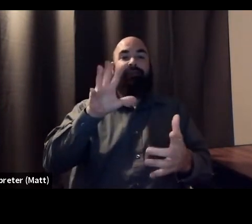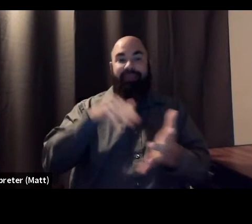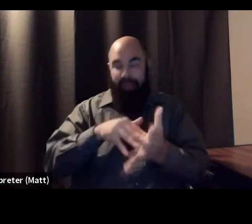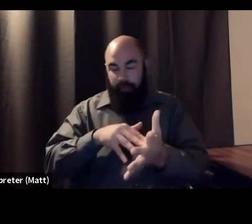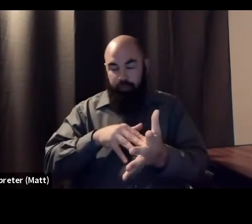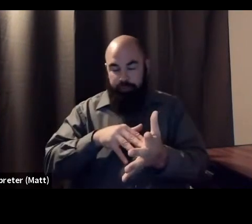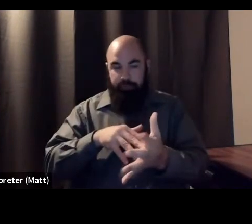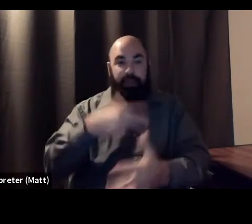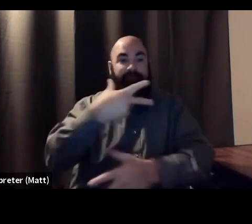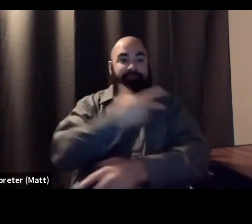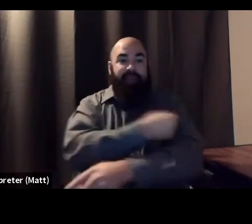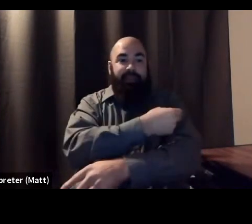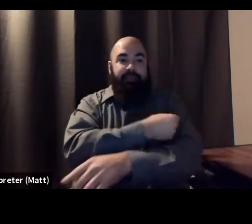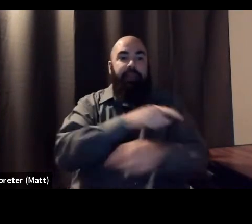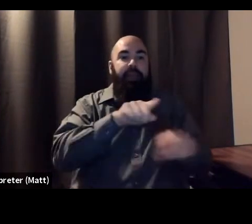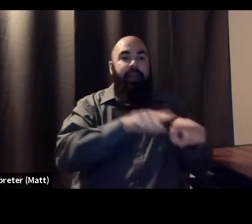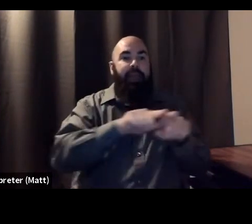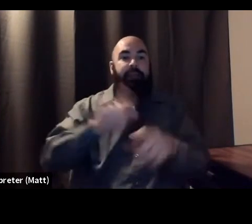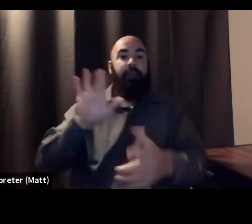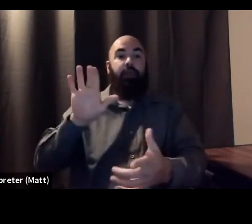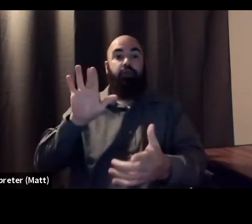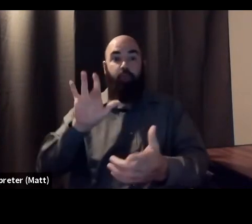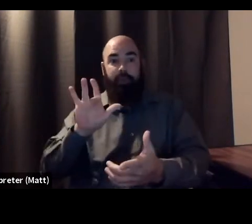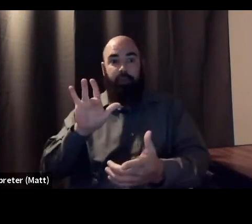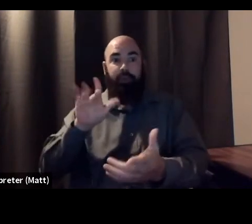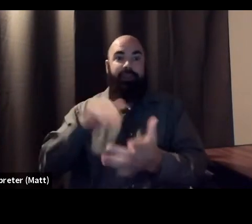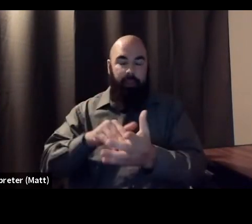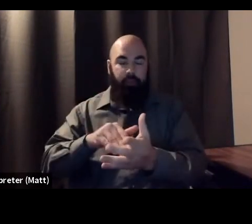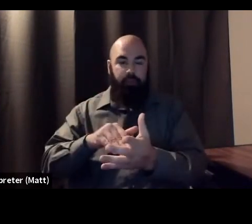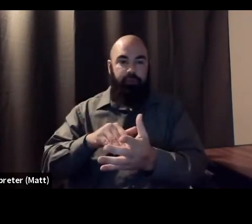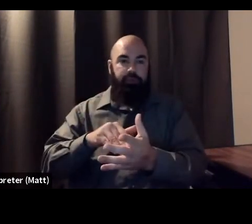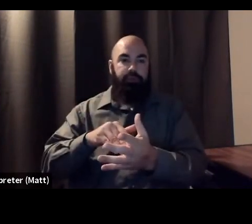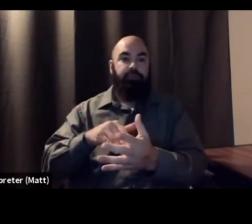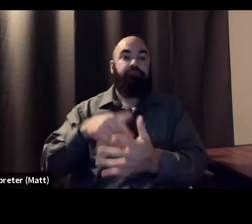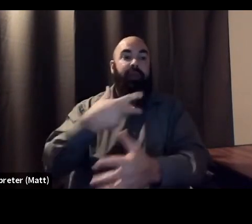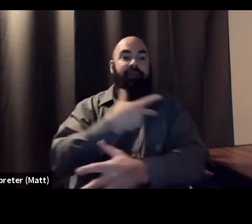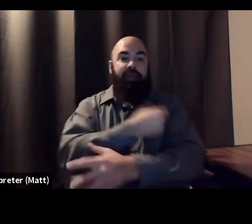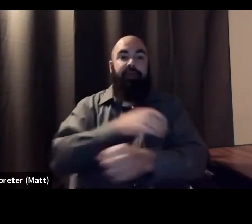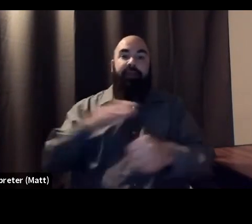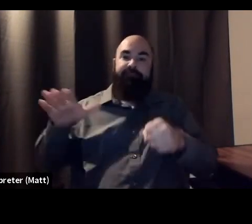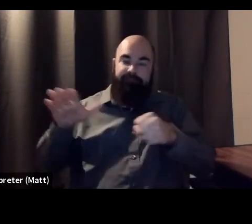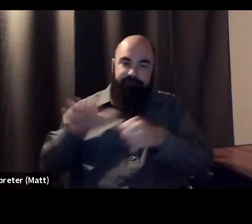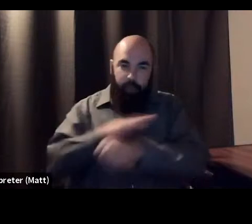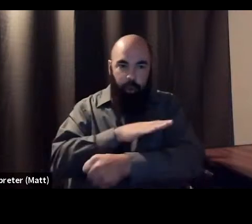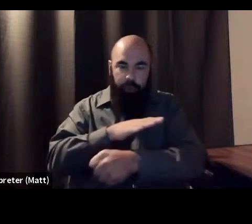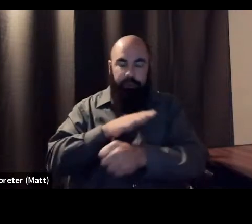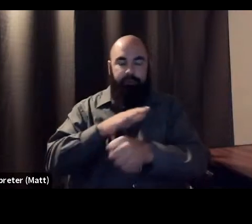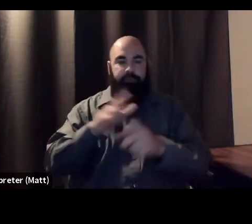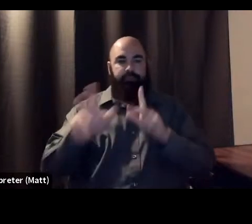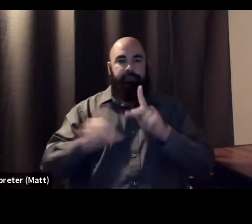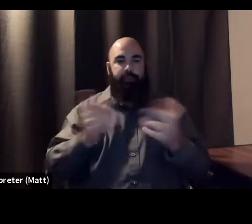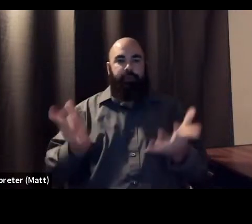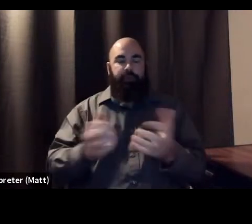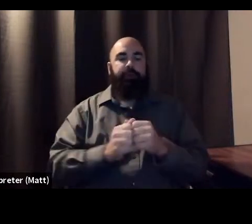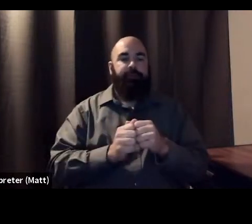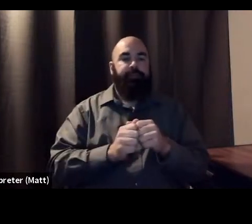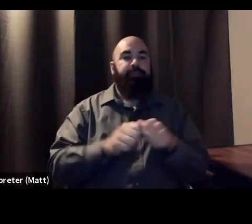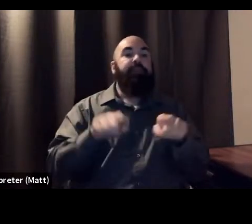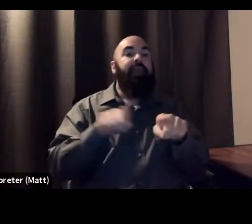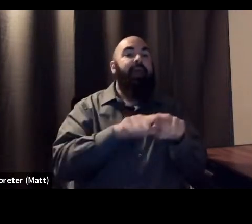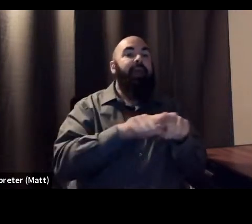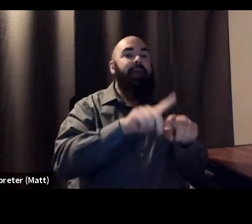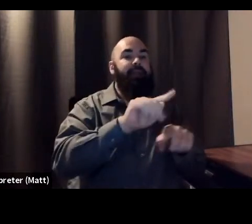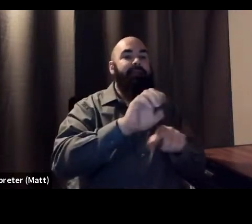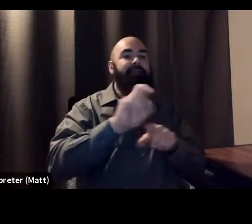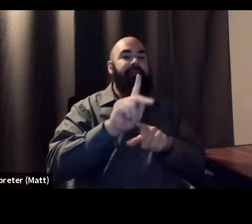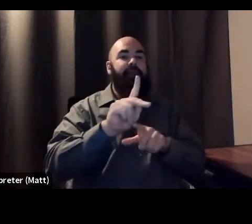than 23,000 residents fully vaccinated. However, a lot of work remains, and the task force is committed to seeing it